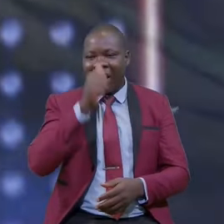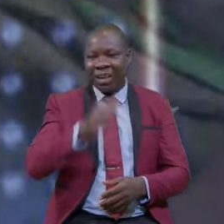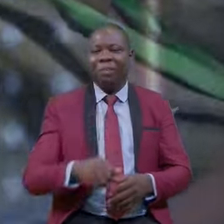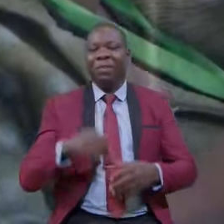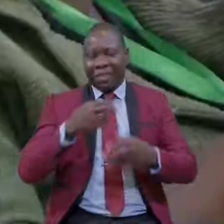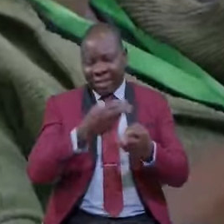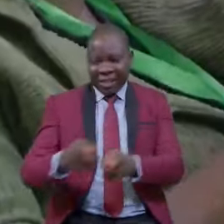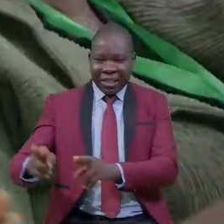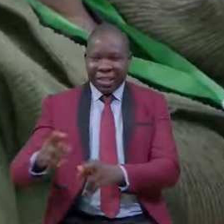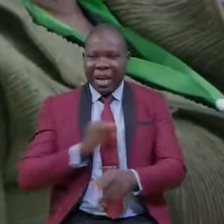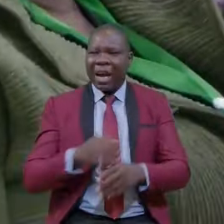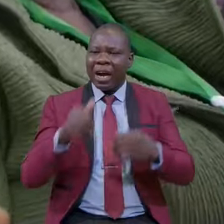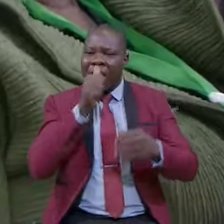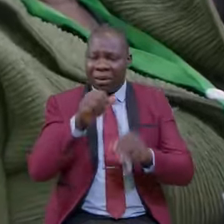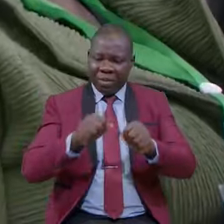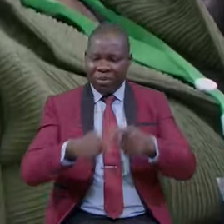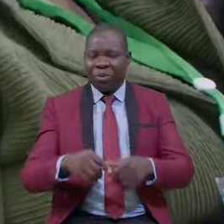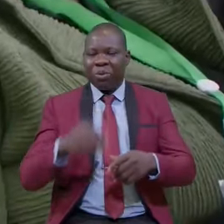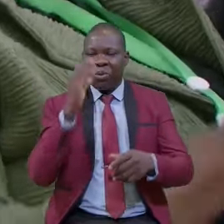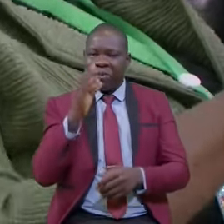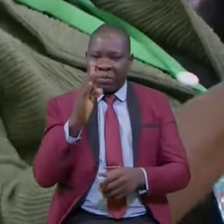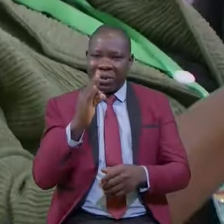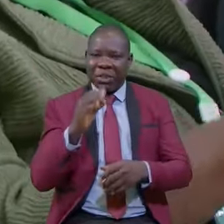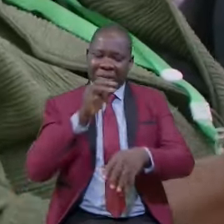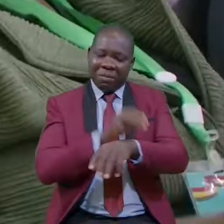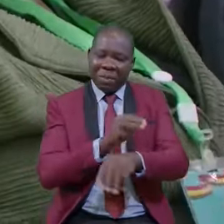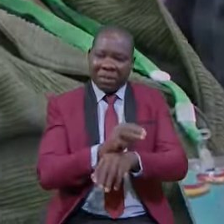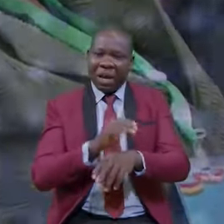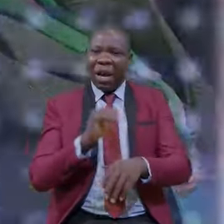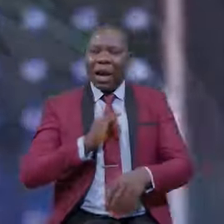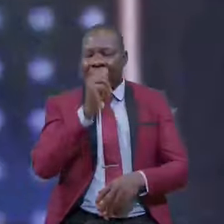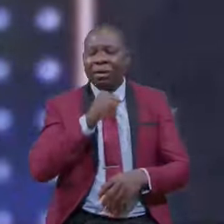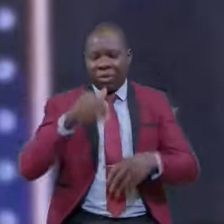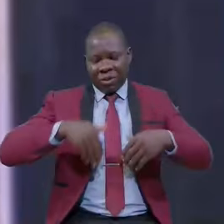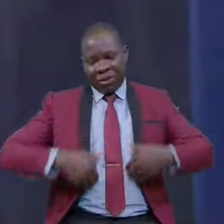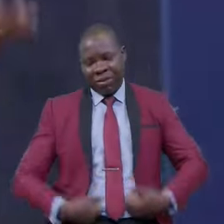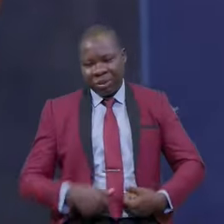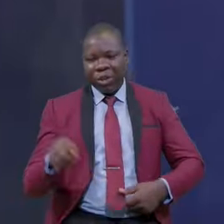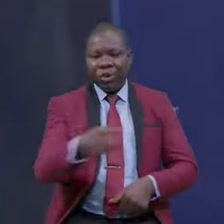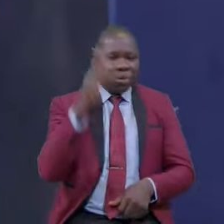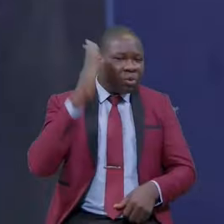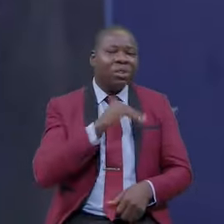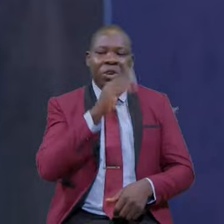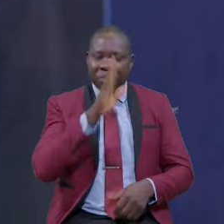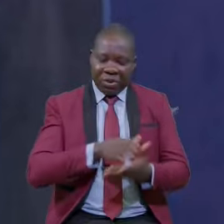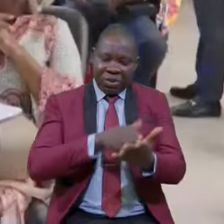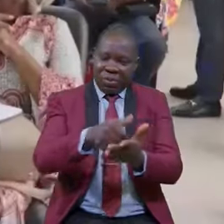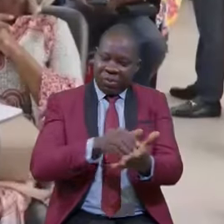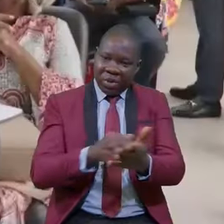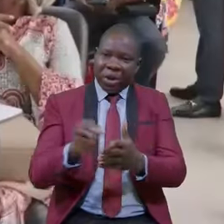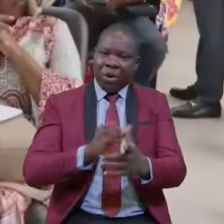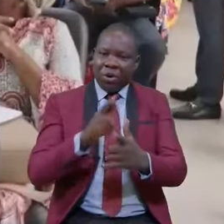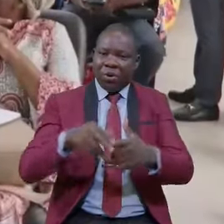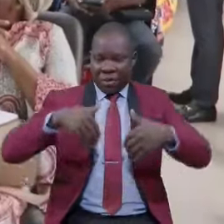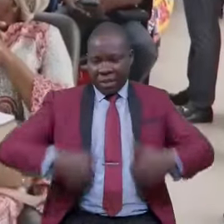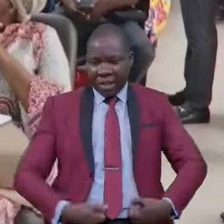pas fatigué. You will not be weary. Tu ne seras pas fatigué. Your strength will not Ta force fail you when you need the strength. Te manquer